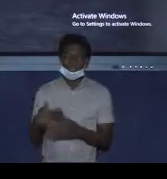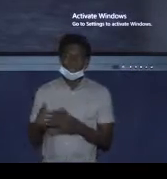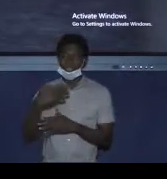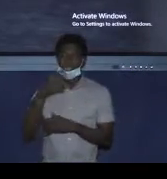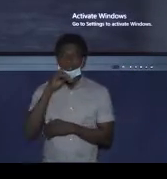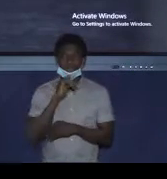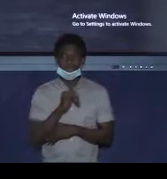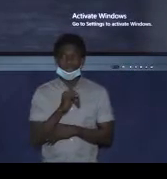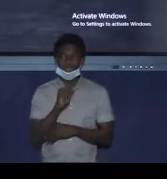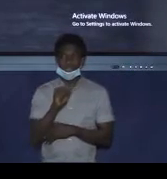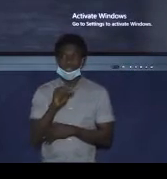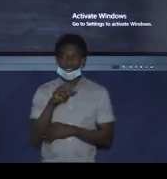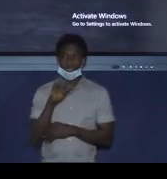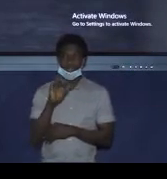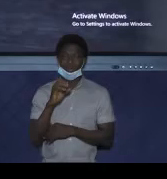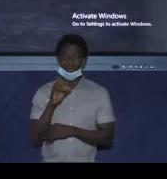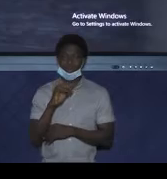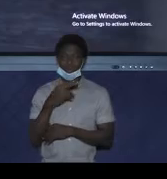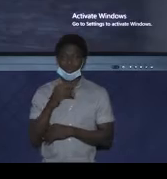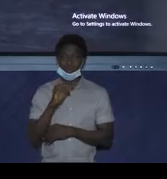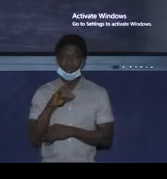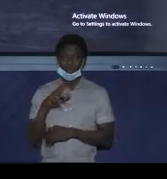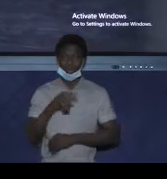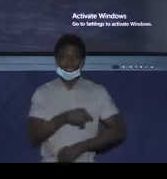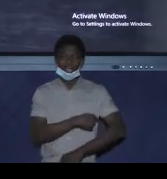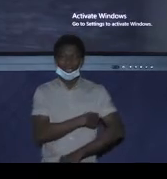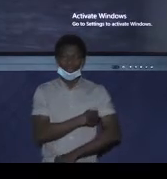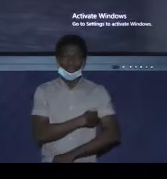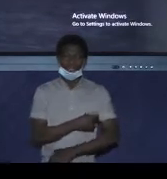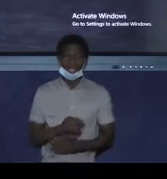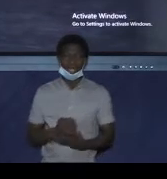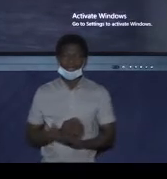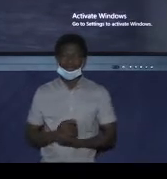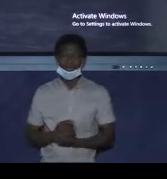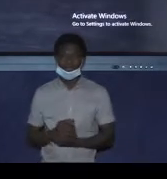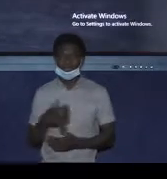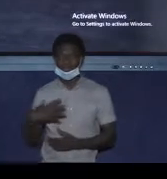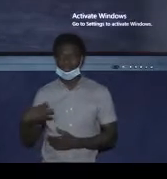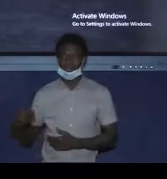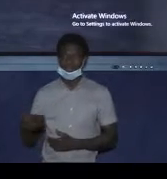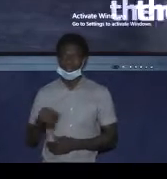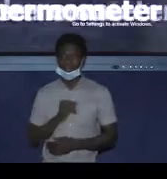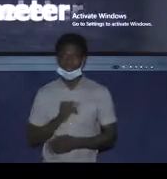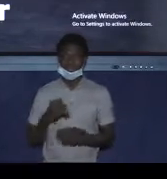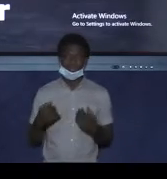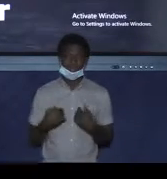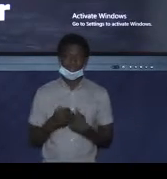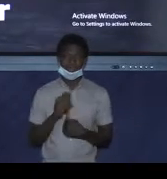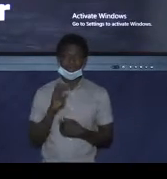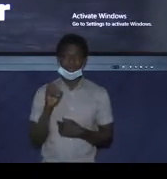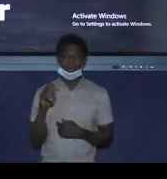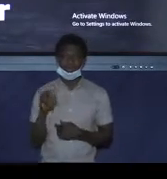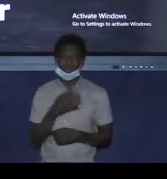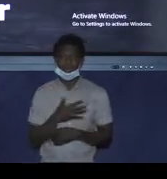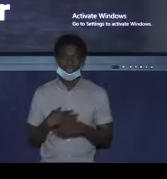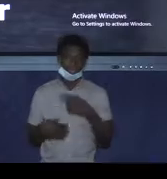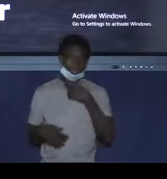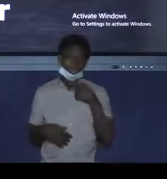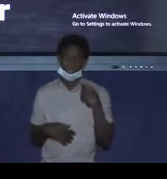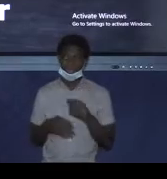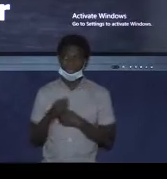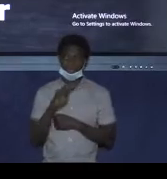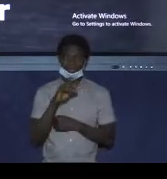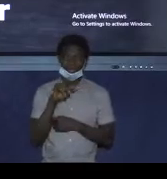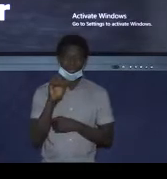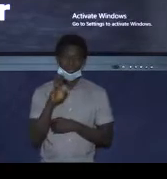Excellent. Next one I have alcohol thermometer. Say that. And I also have wet and